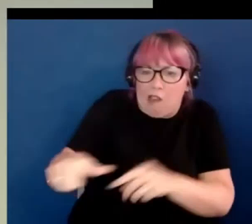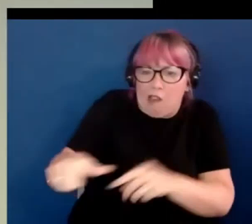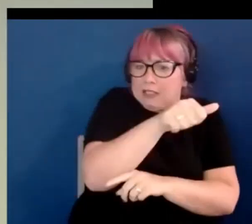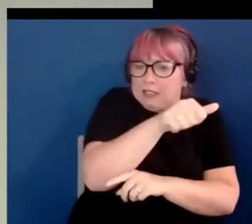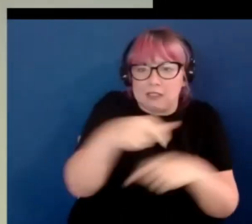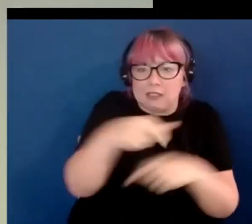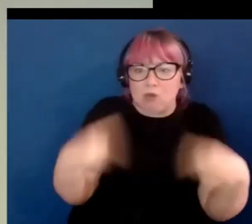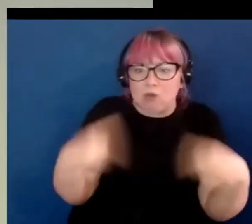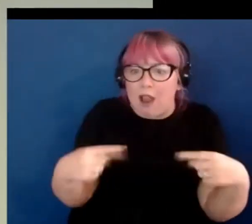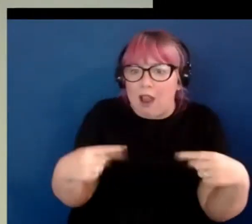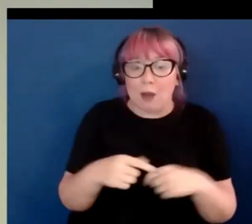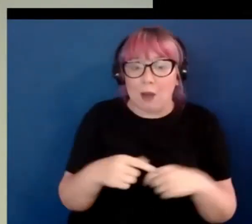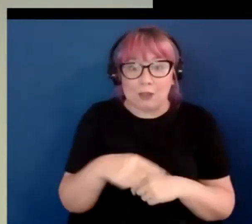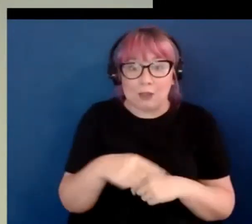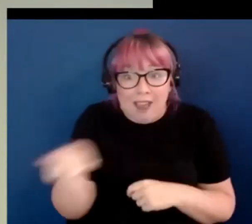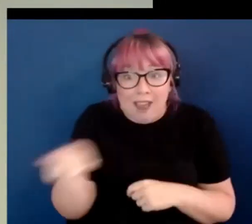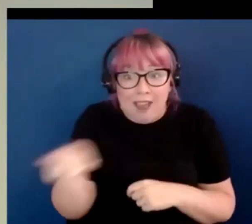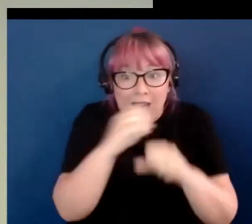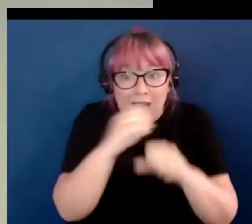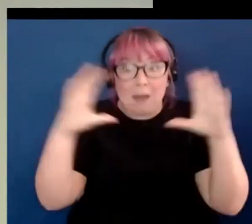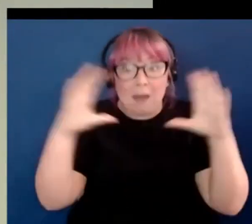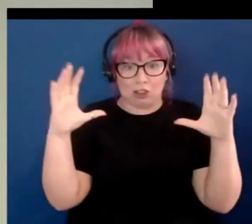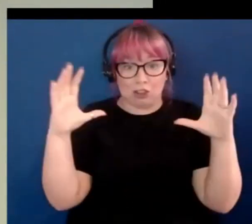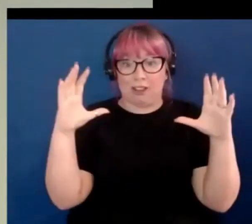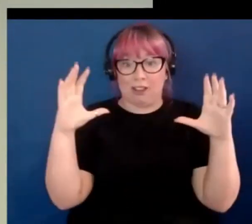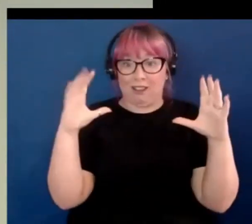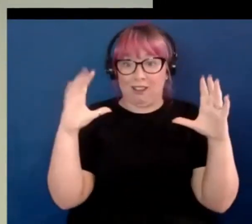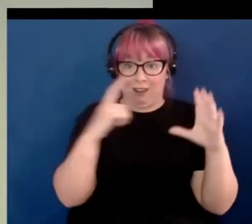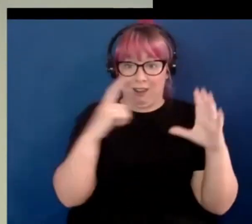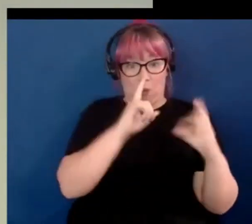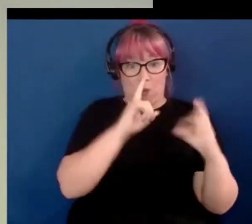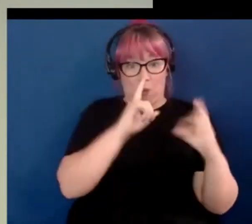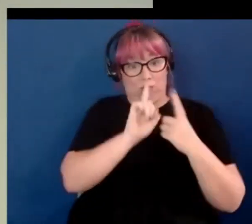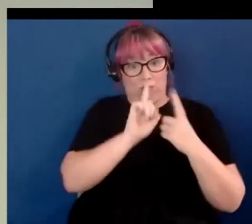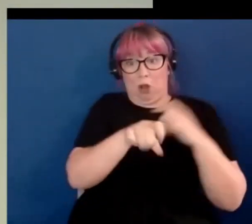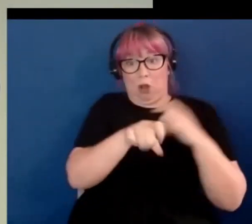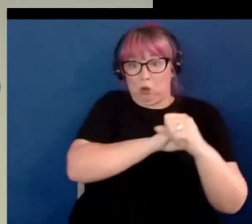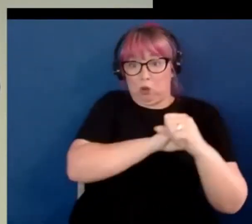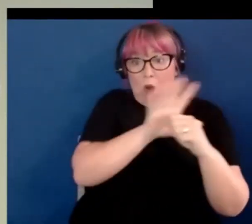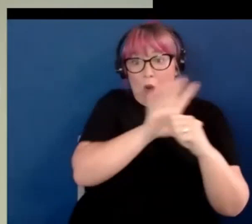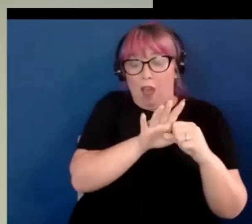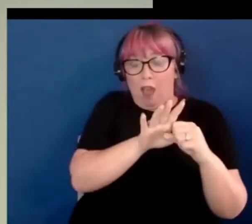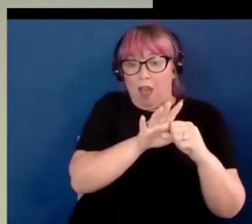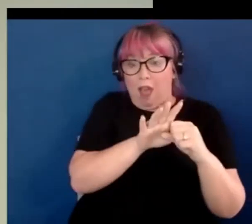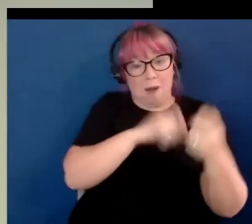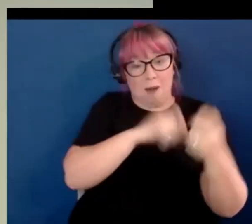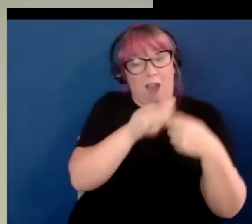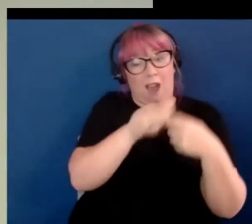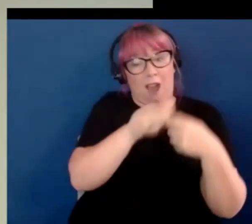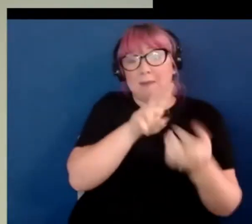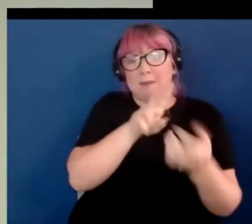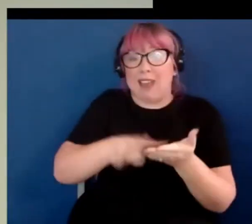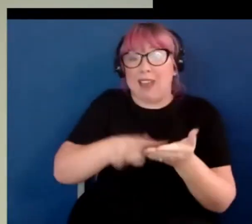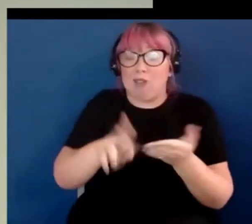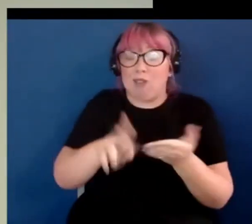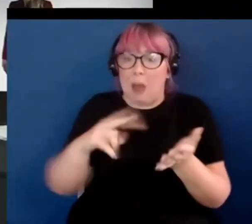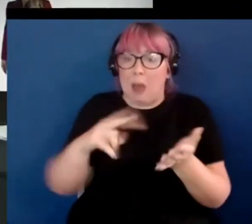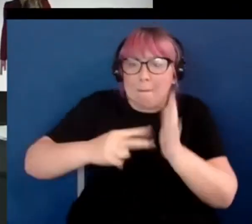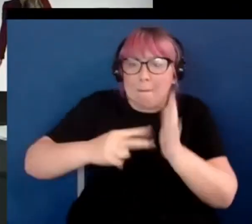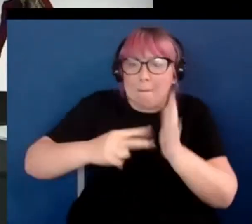response to an emergency like coronavirus was to plan and build that better world from the things that we have learned.